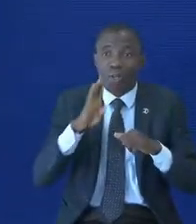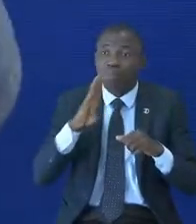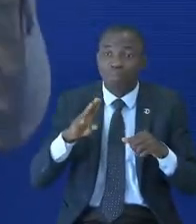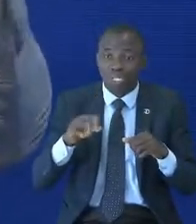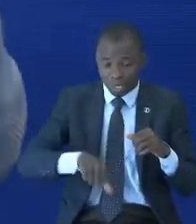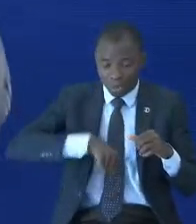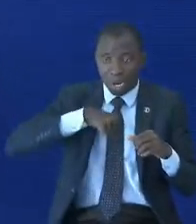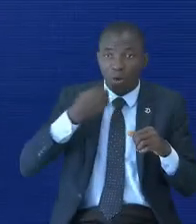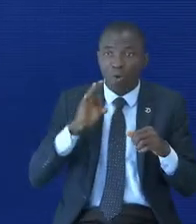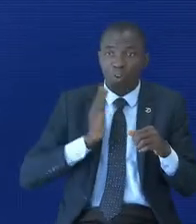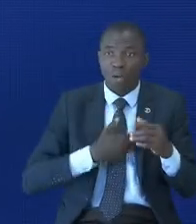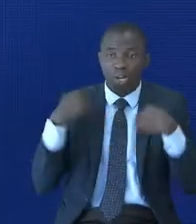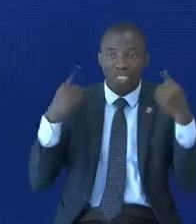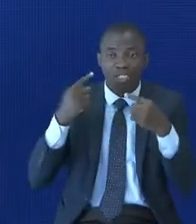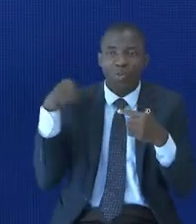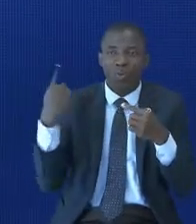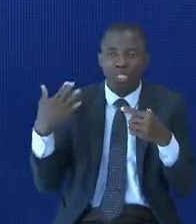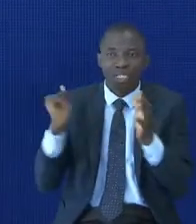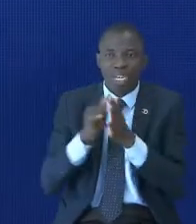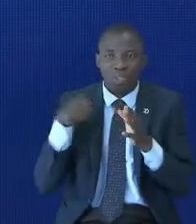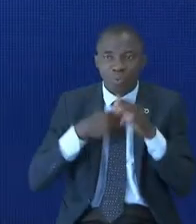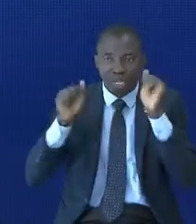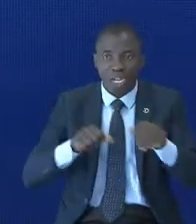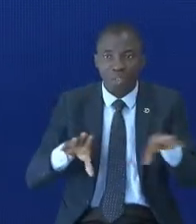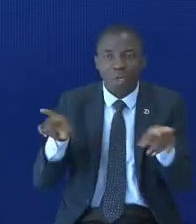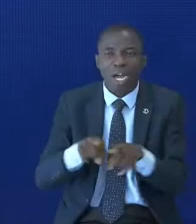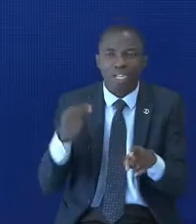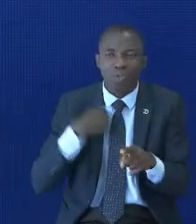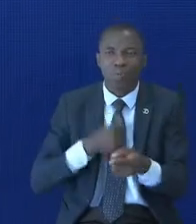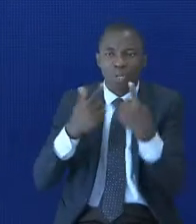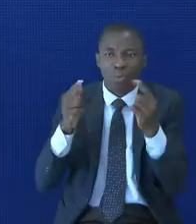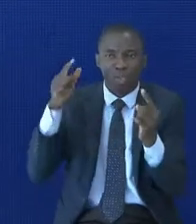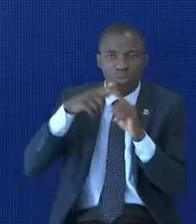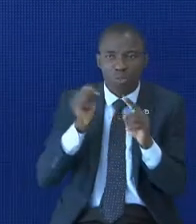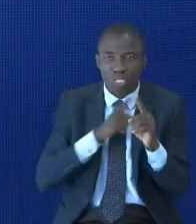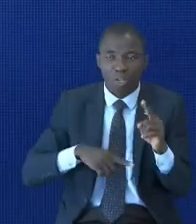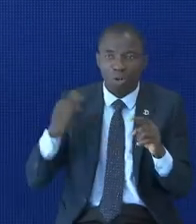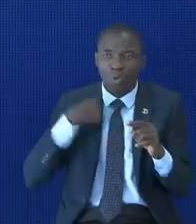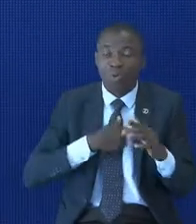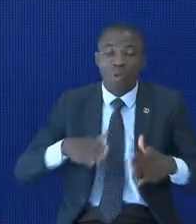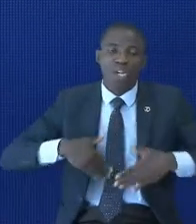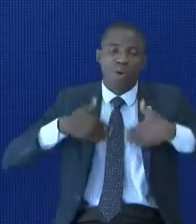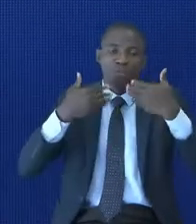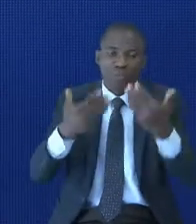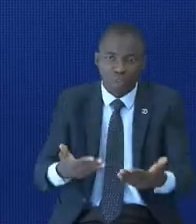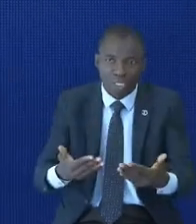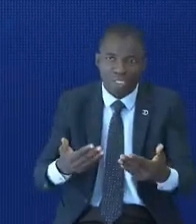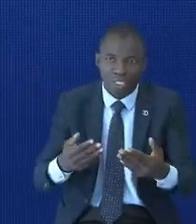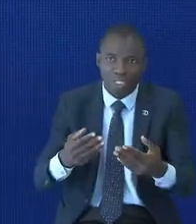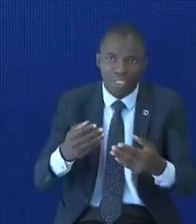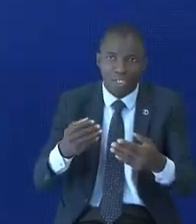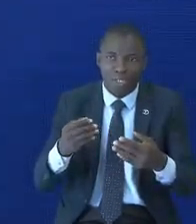only thing we can do as we come to the Lord is that we confess in